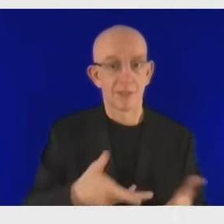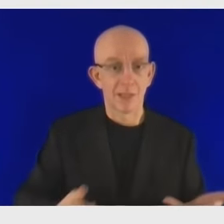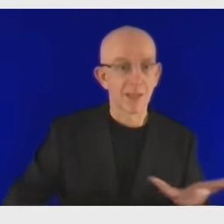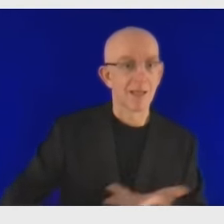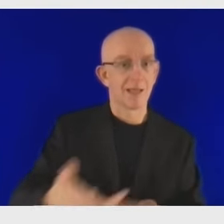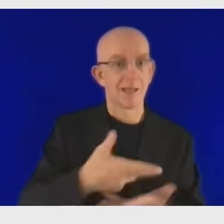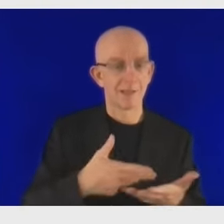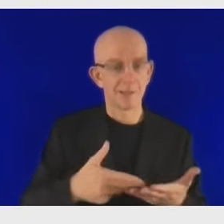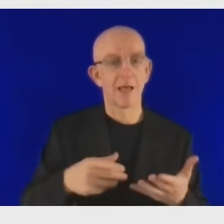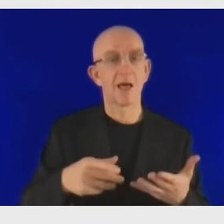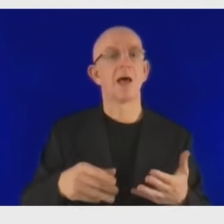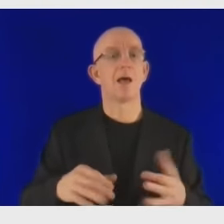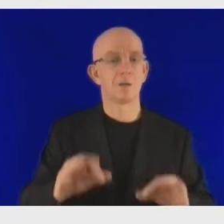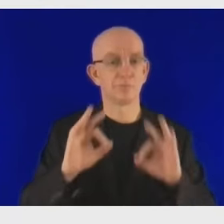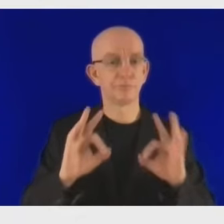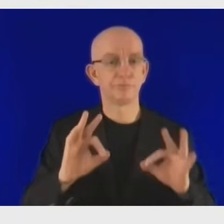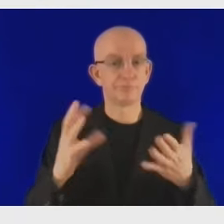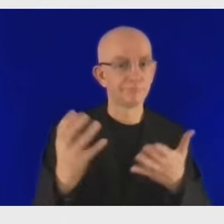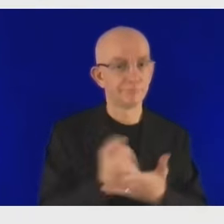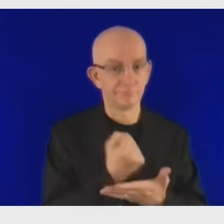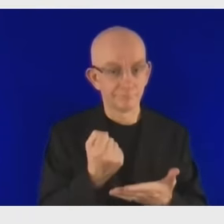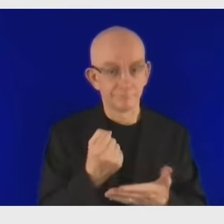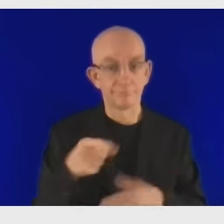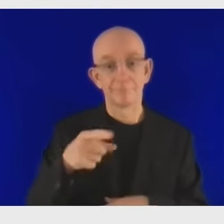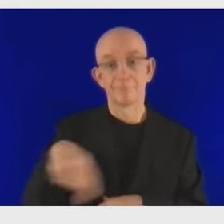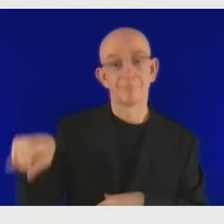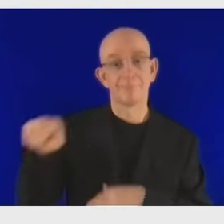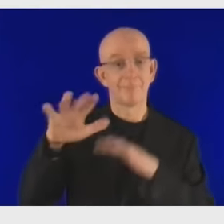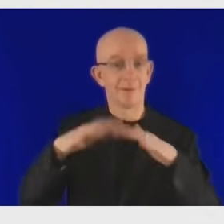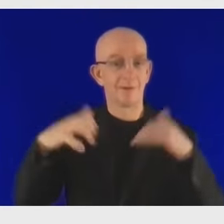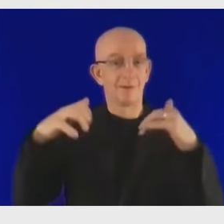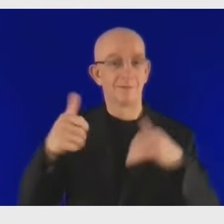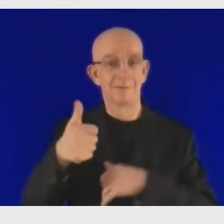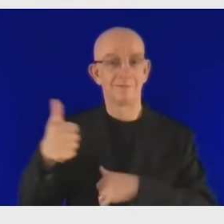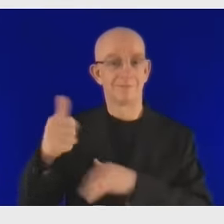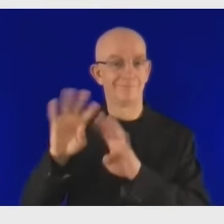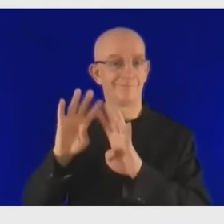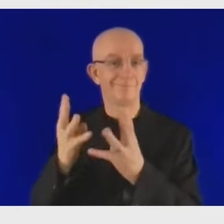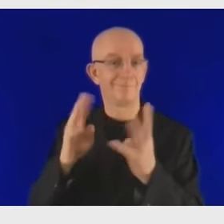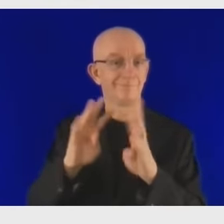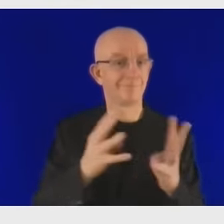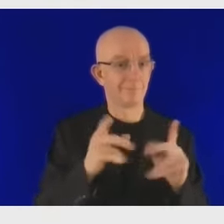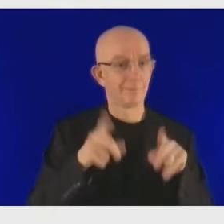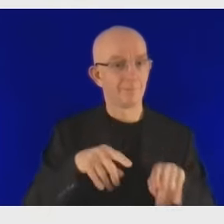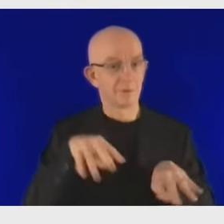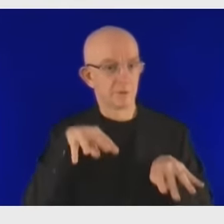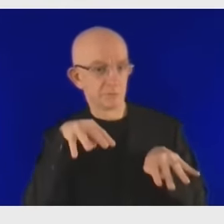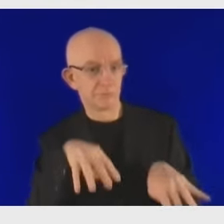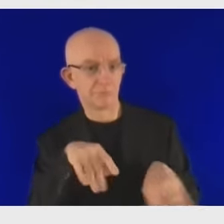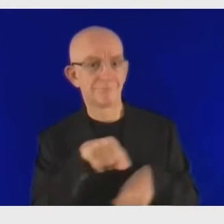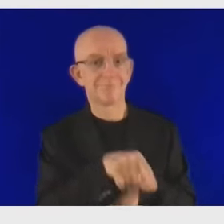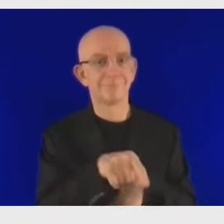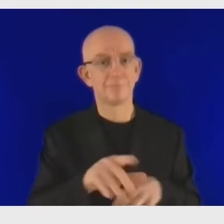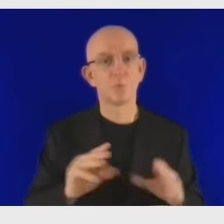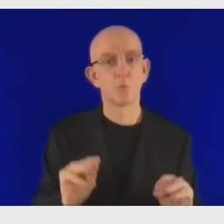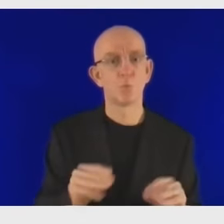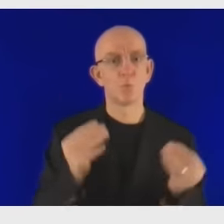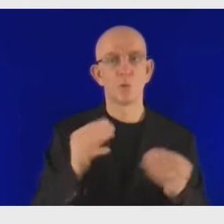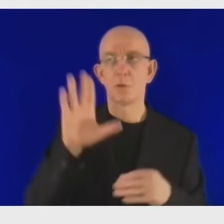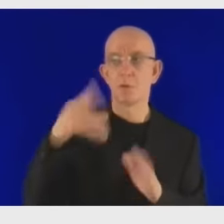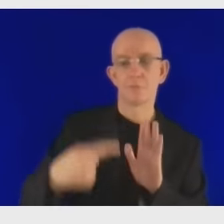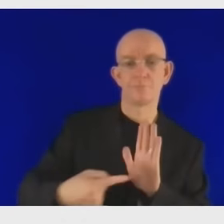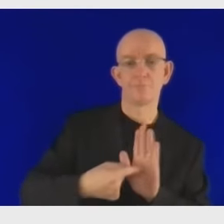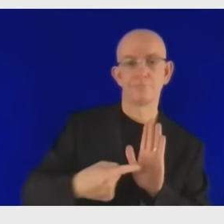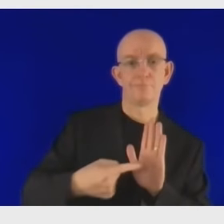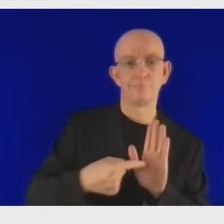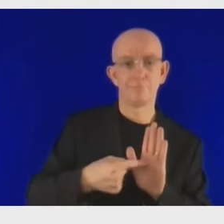current and the future crises, supporting our green, blue, and inclusive recoveries. The last 6 months